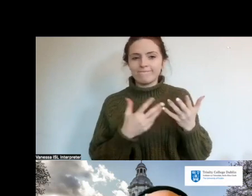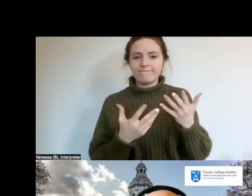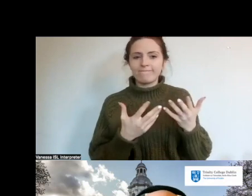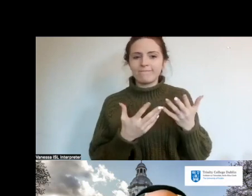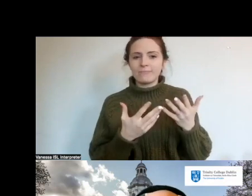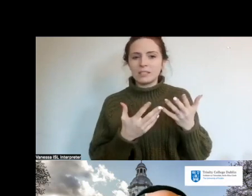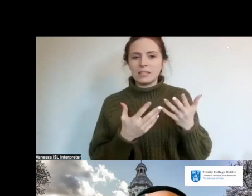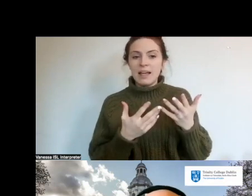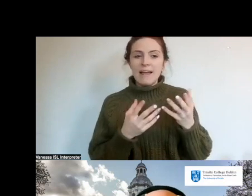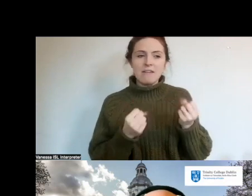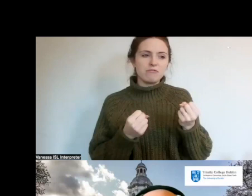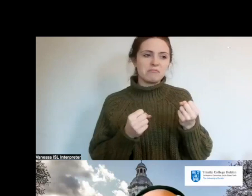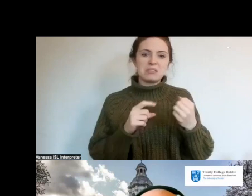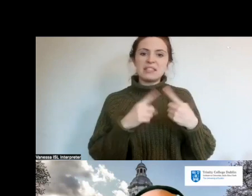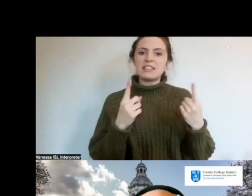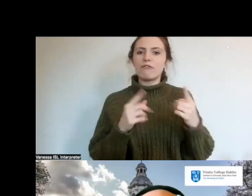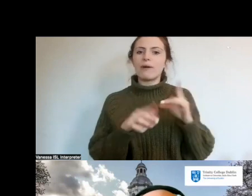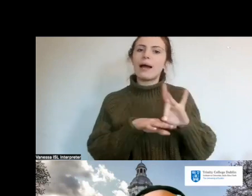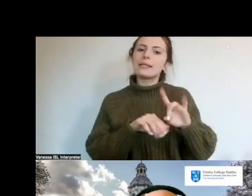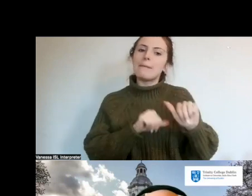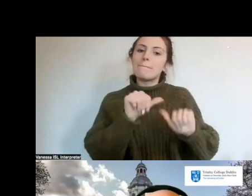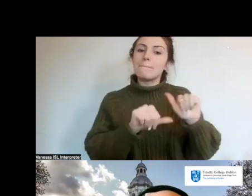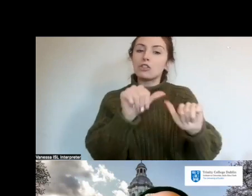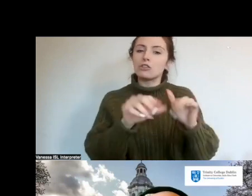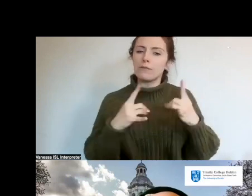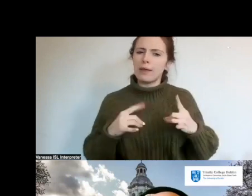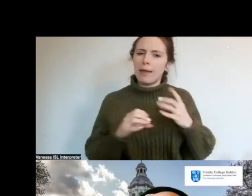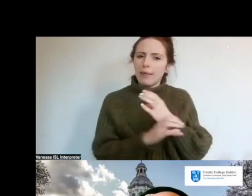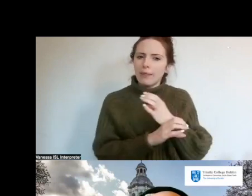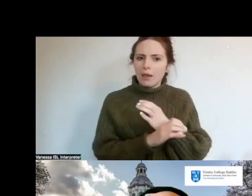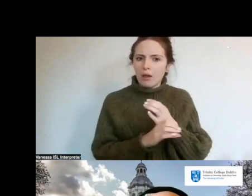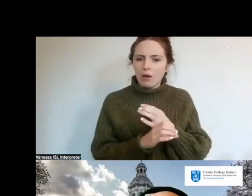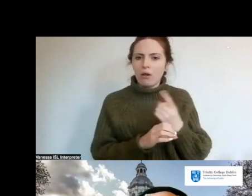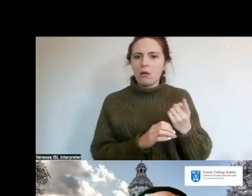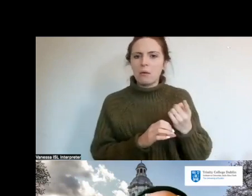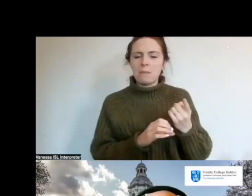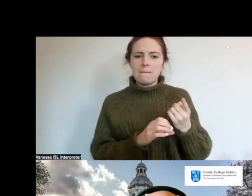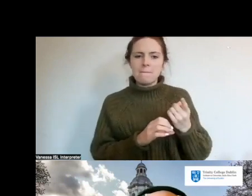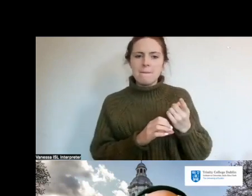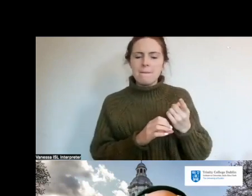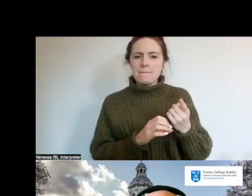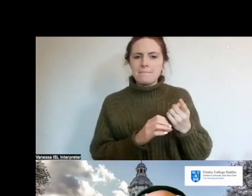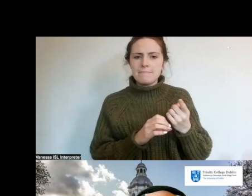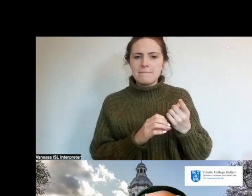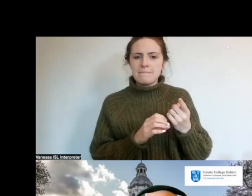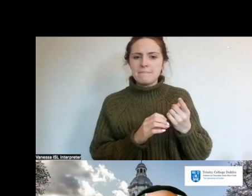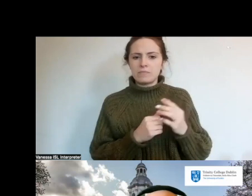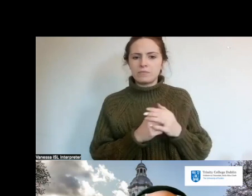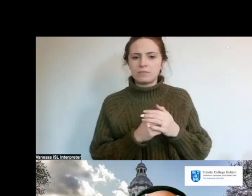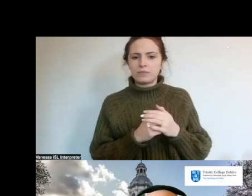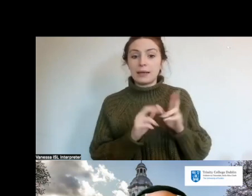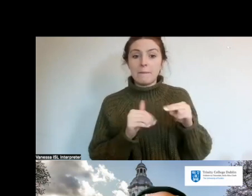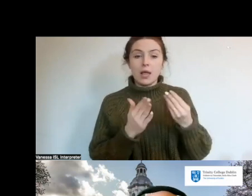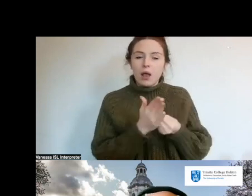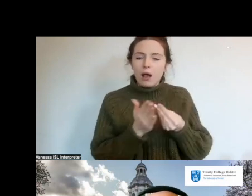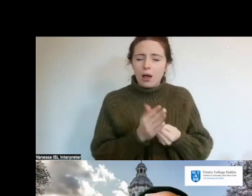different types of patterns of healthcare utilization and often attract a significant cost. So